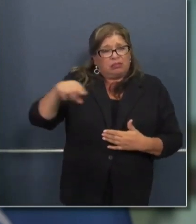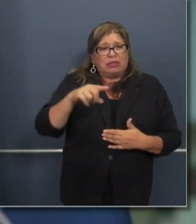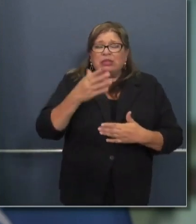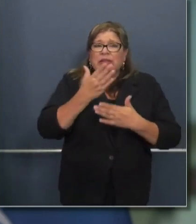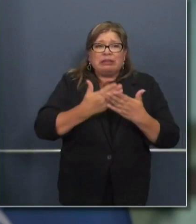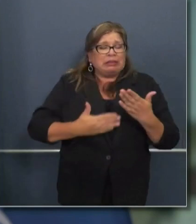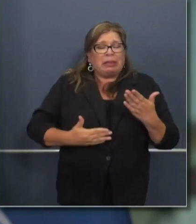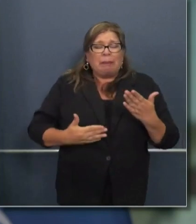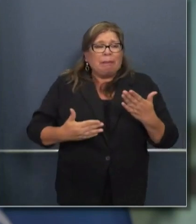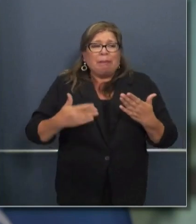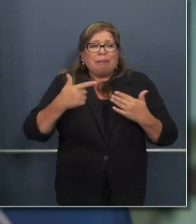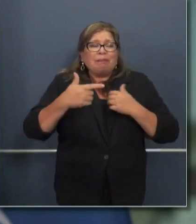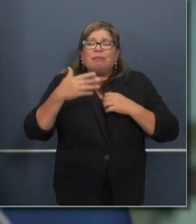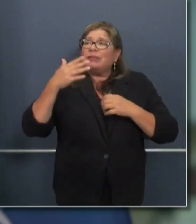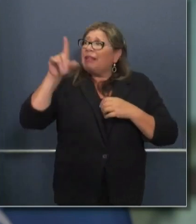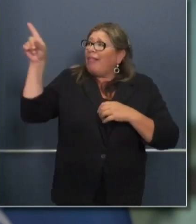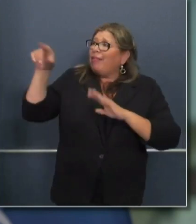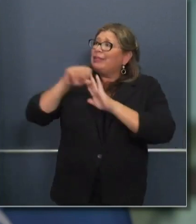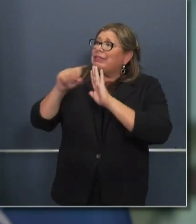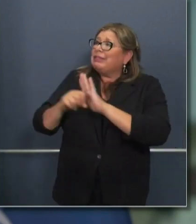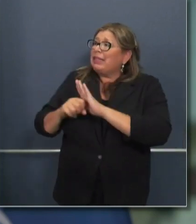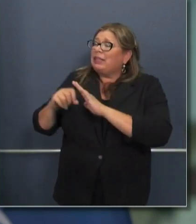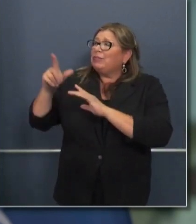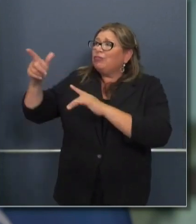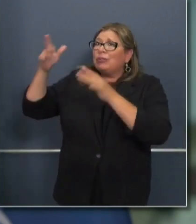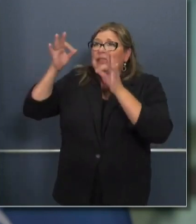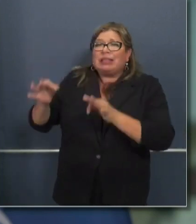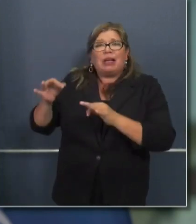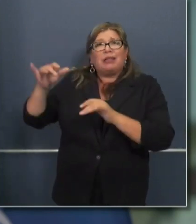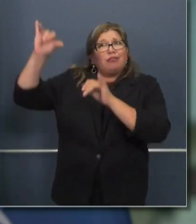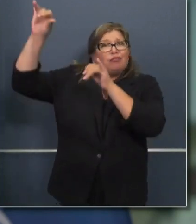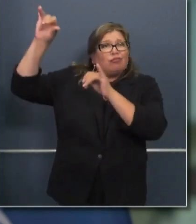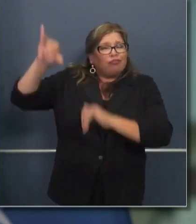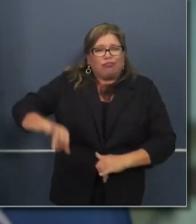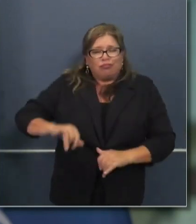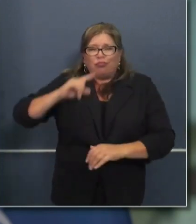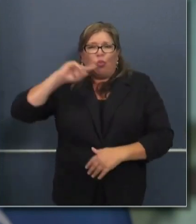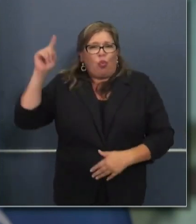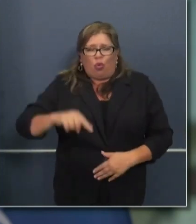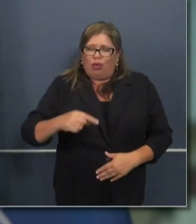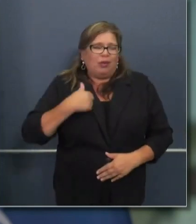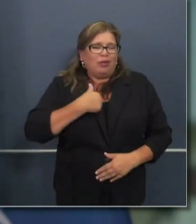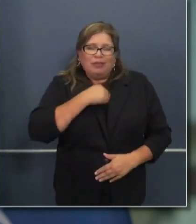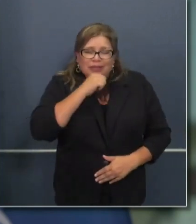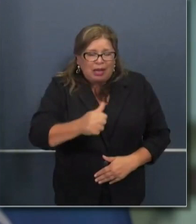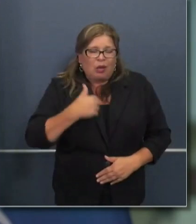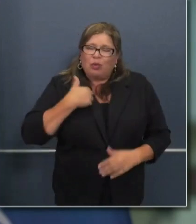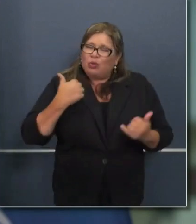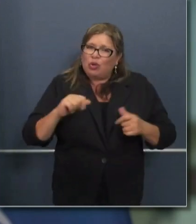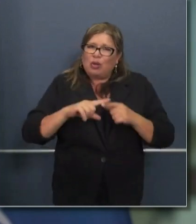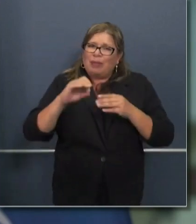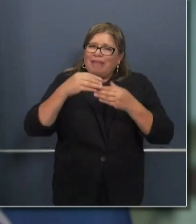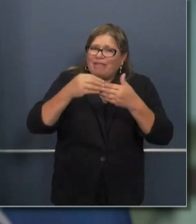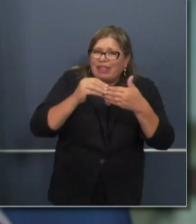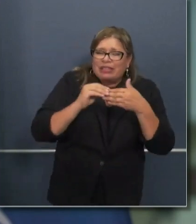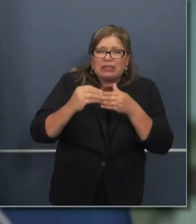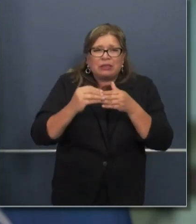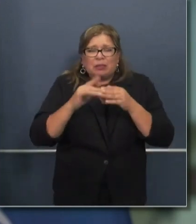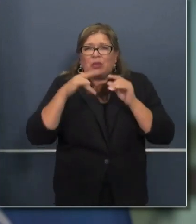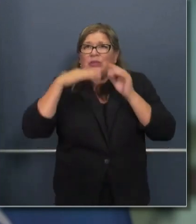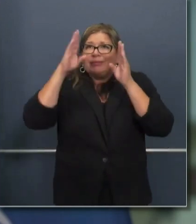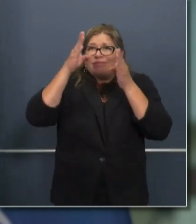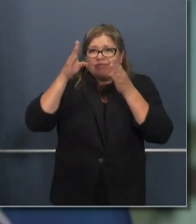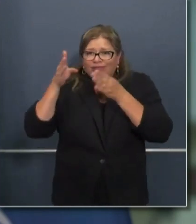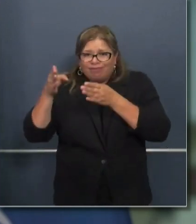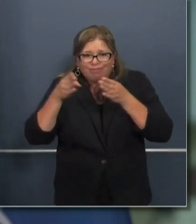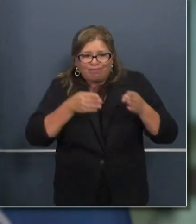make that determination for themselves. And we've tried to create some flexibility in a state as large as ours. And so we've always walked into this with our